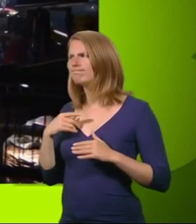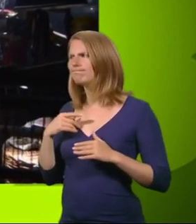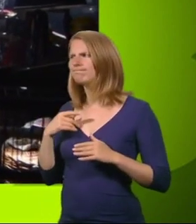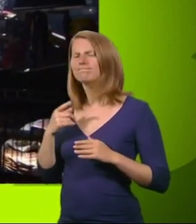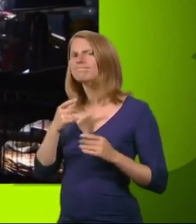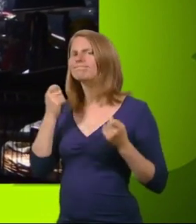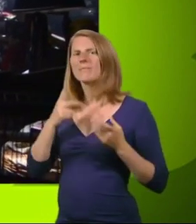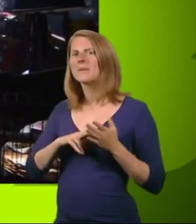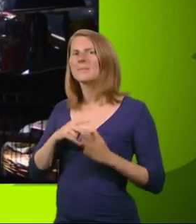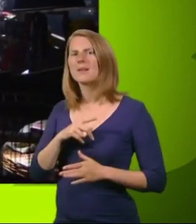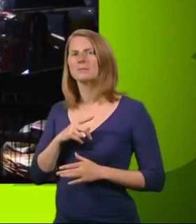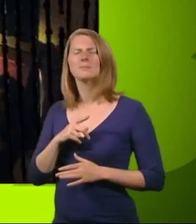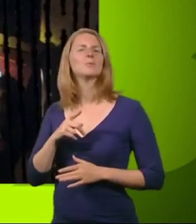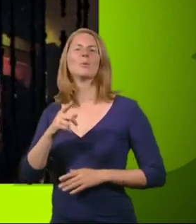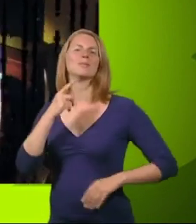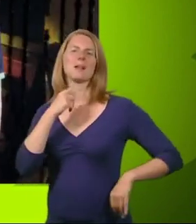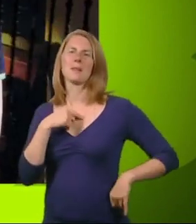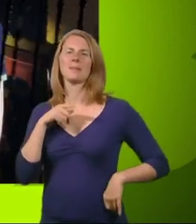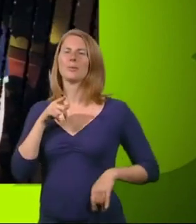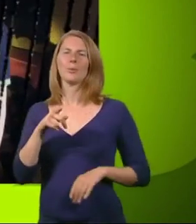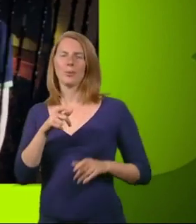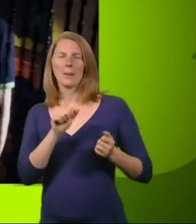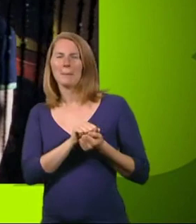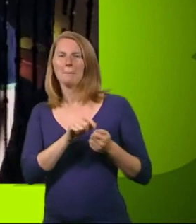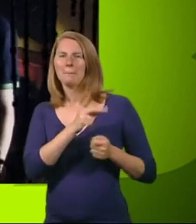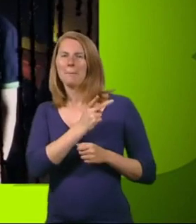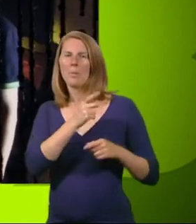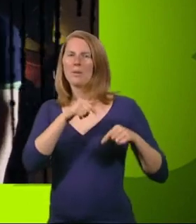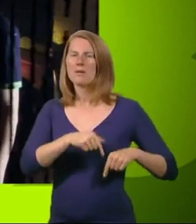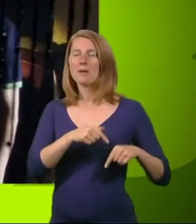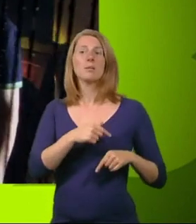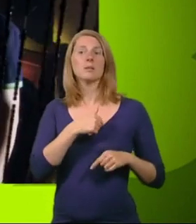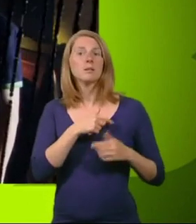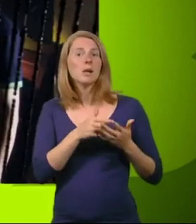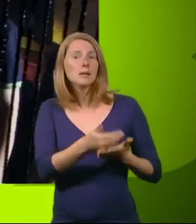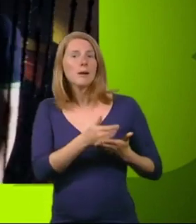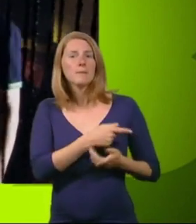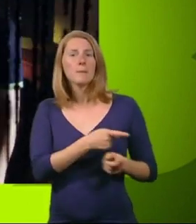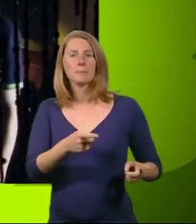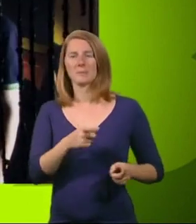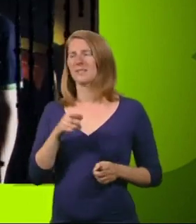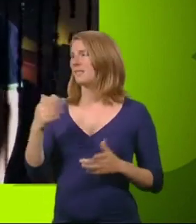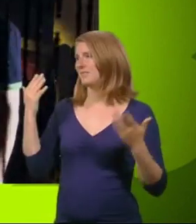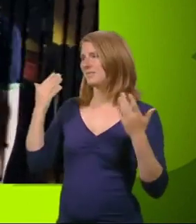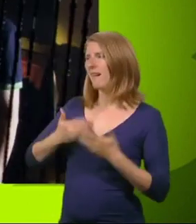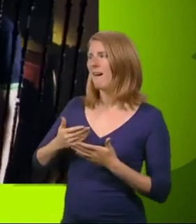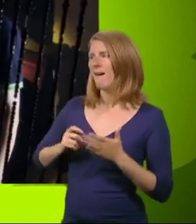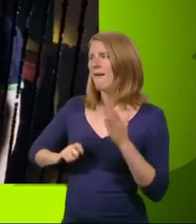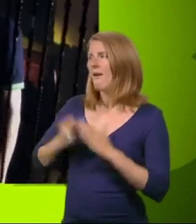Please don't tell me you've been keeping them up here. We were saving them. Locked in an attic where it's dark after everything they've been